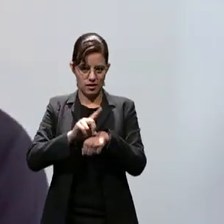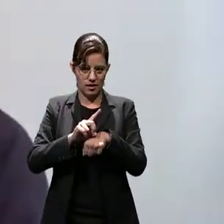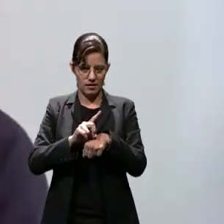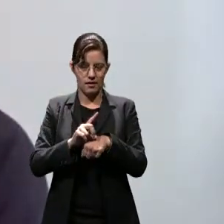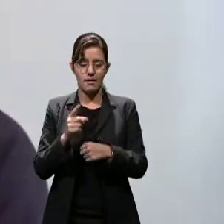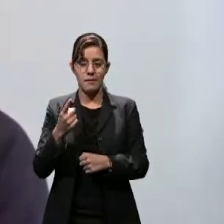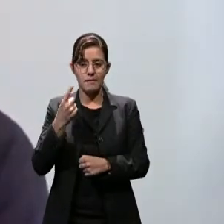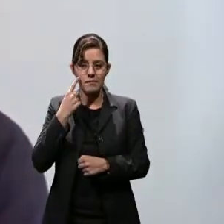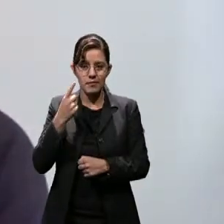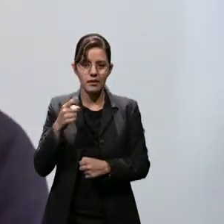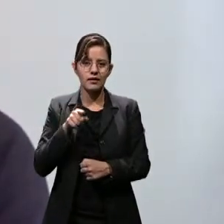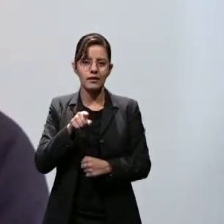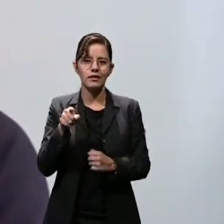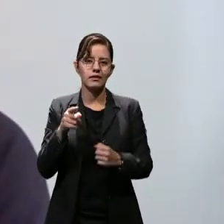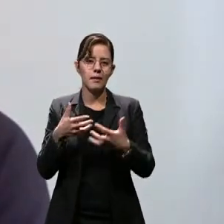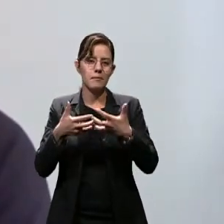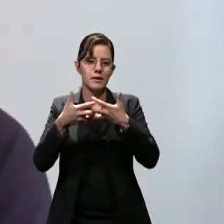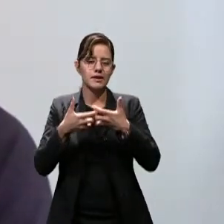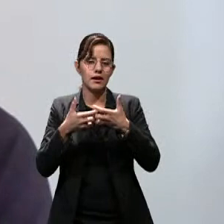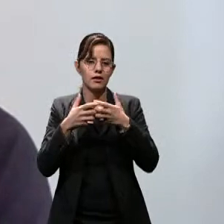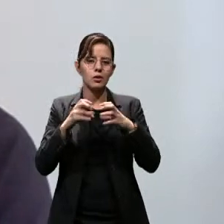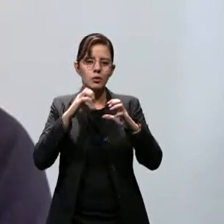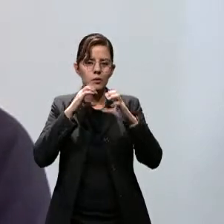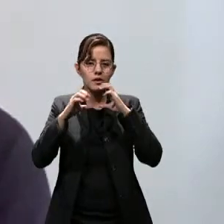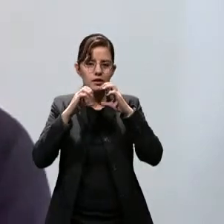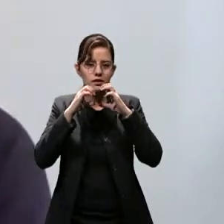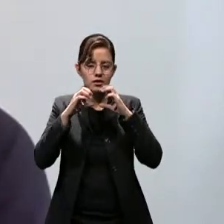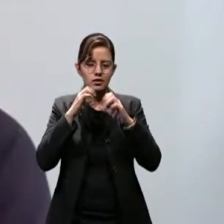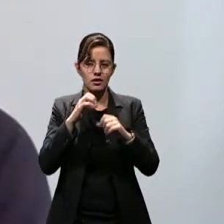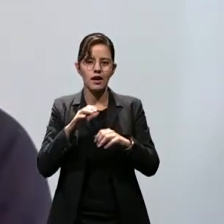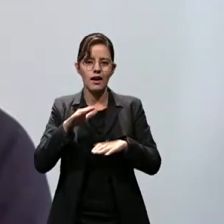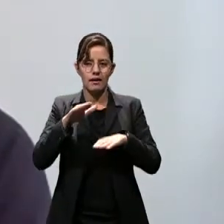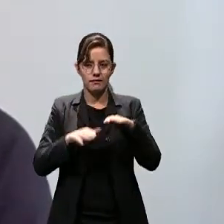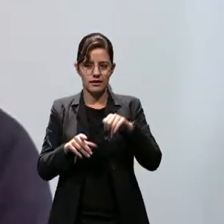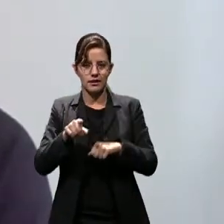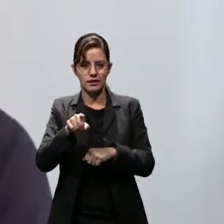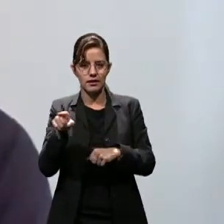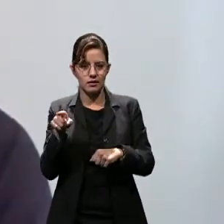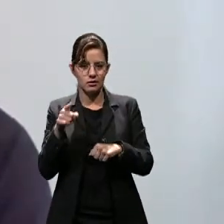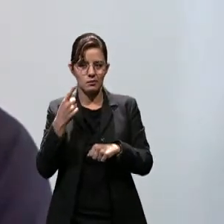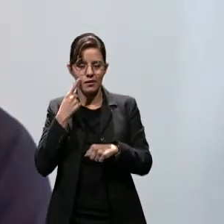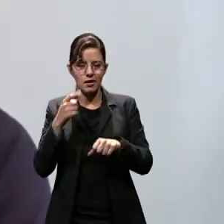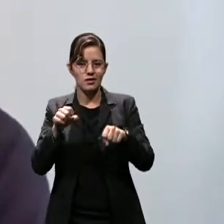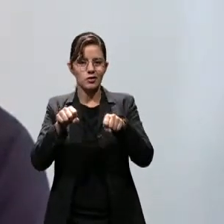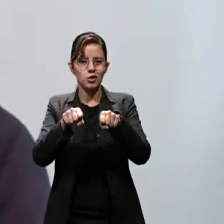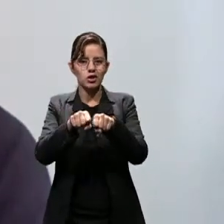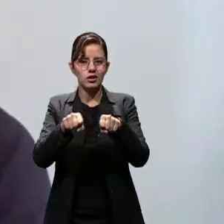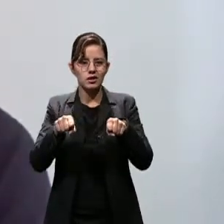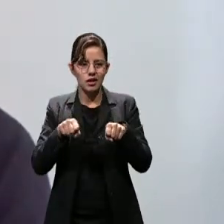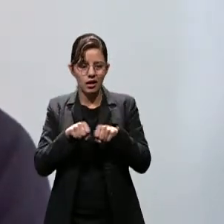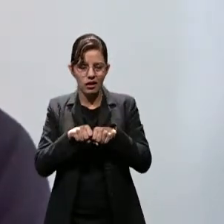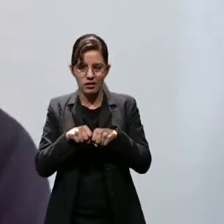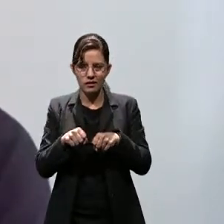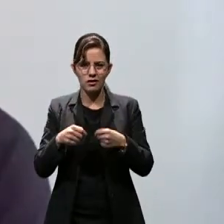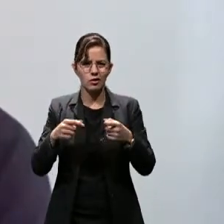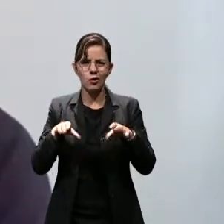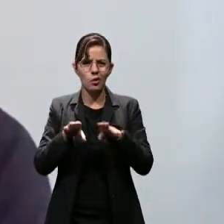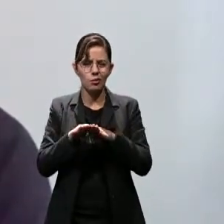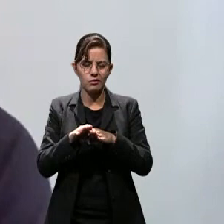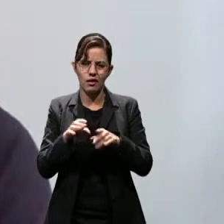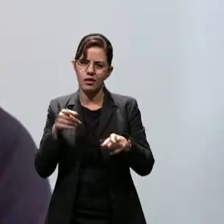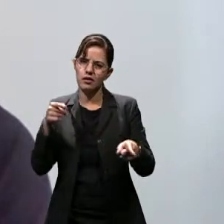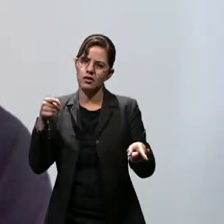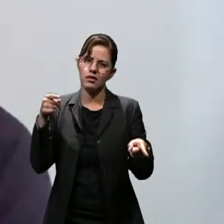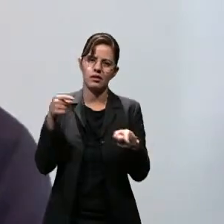summit, how media has an effect on this topic. We see societies that become more and more